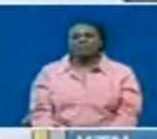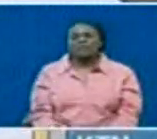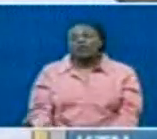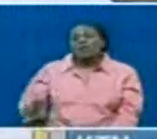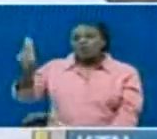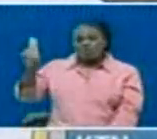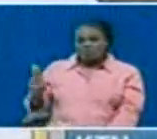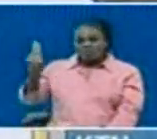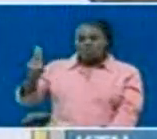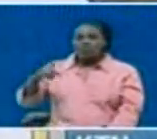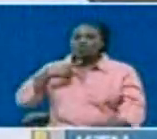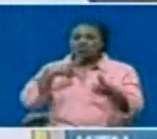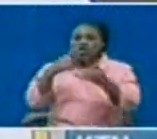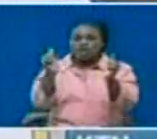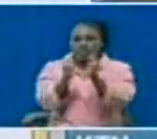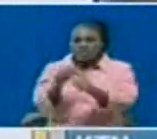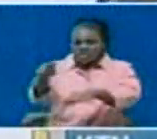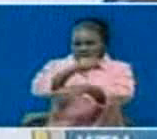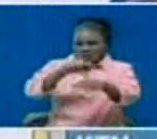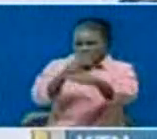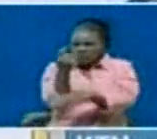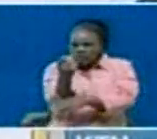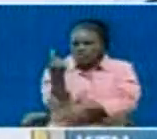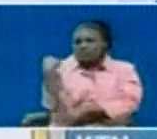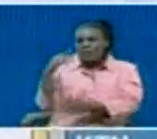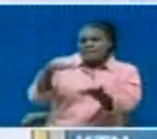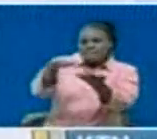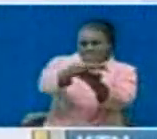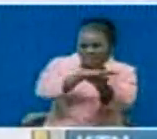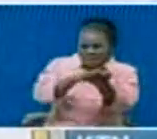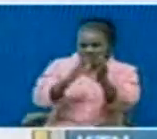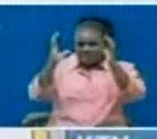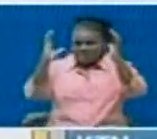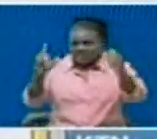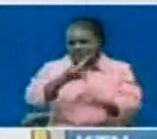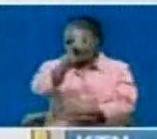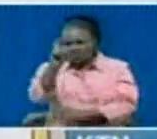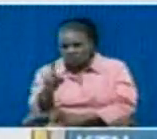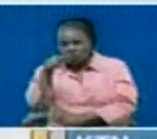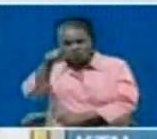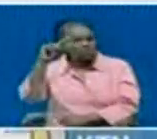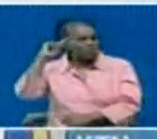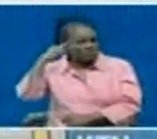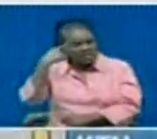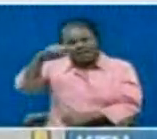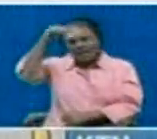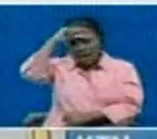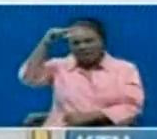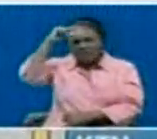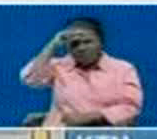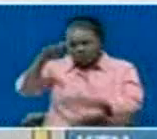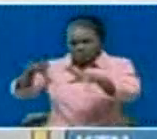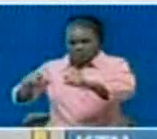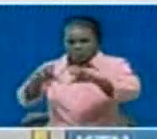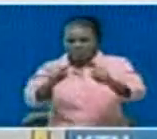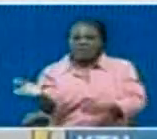President Uhuru Kenyatta addressing the nation a few minutes ago. And that is the basis of a big question tonight. We are asking you, do you think the government's move to repossess